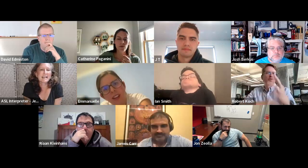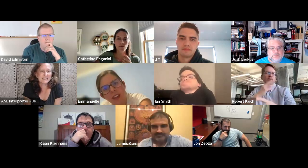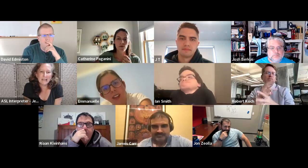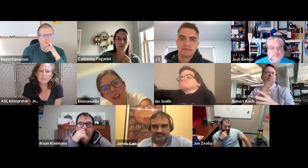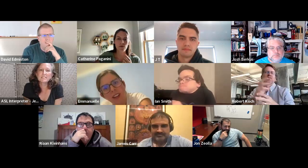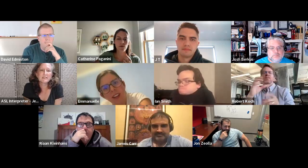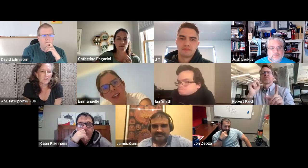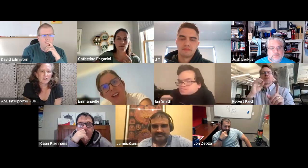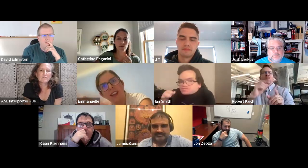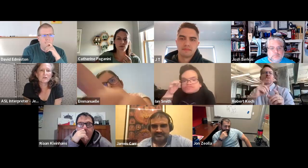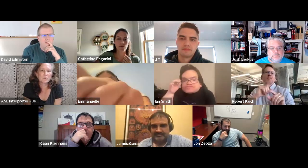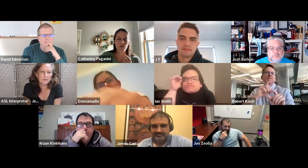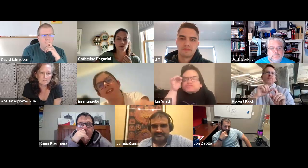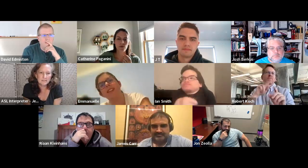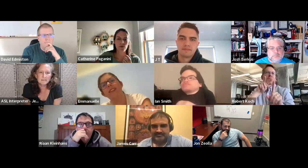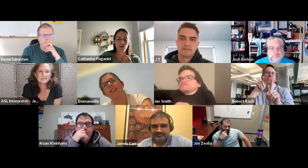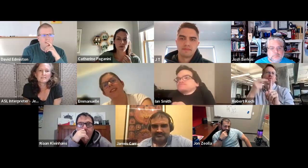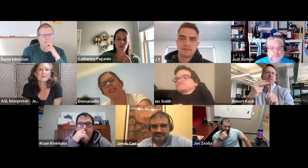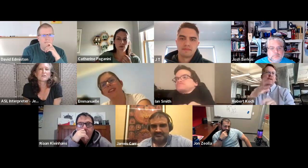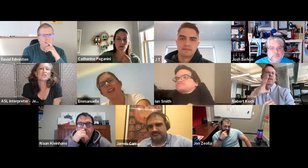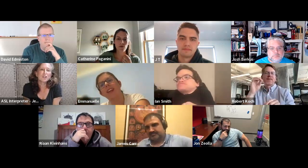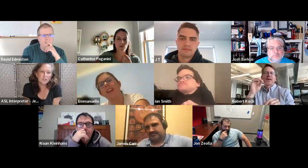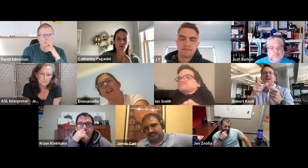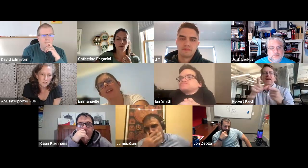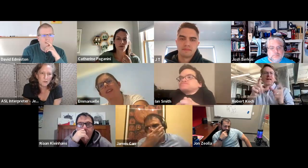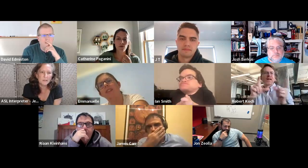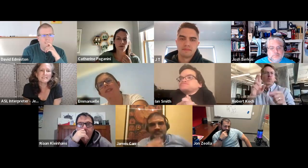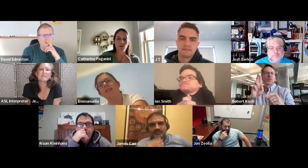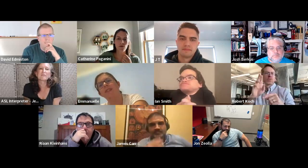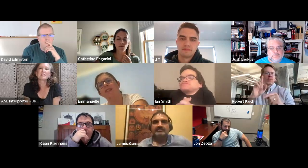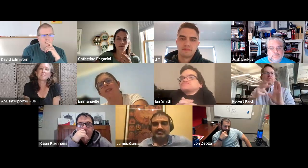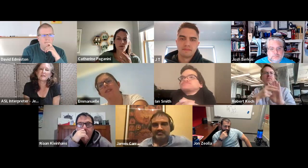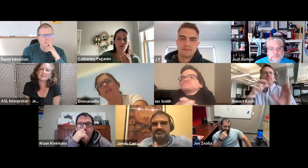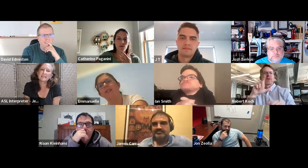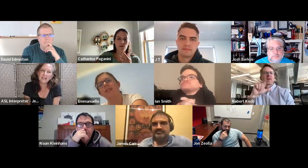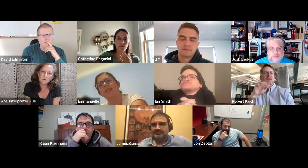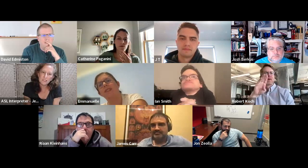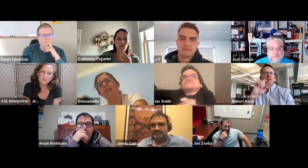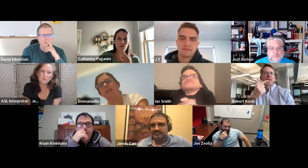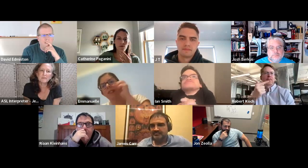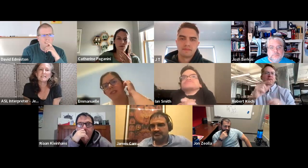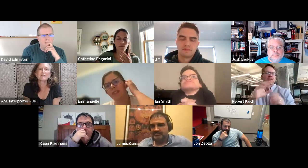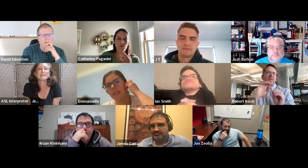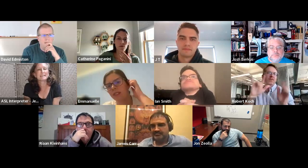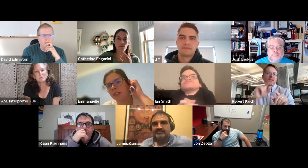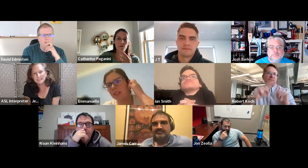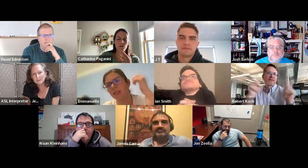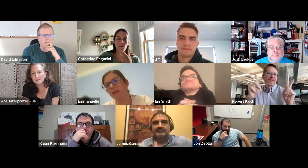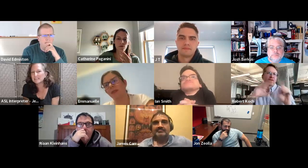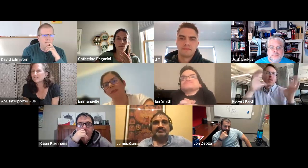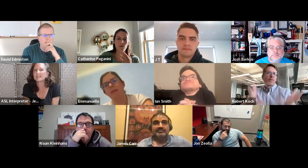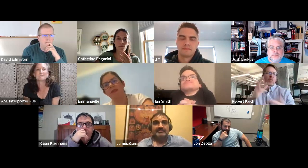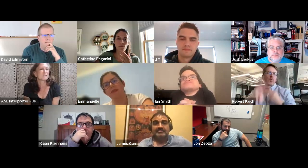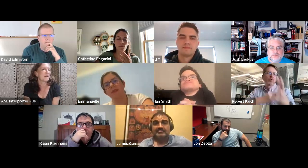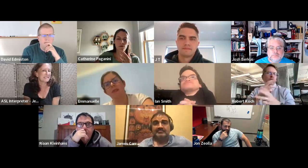Just like sign language is different all over the world, so the terms are going to be different. The language use will be different. Labeling